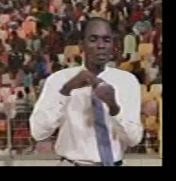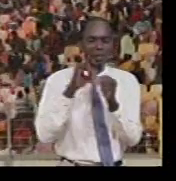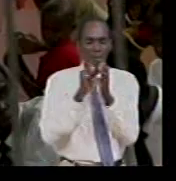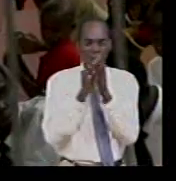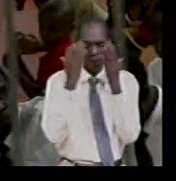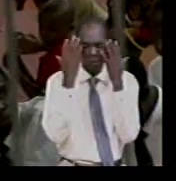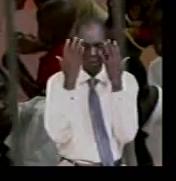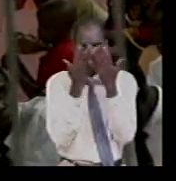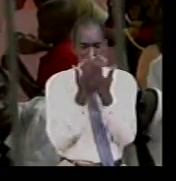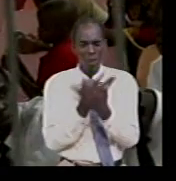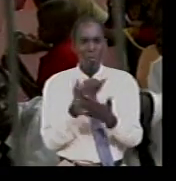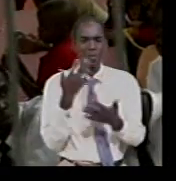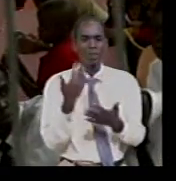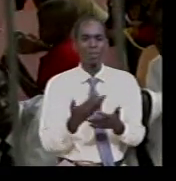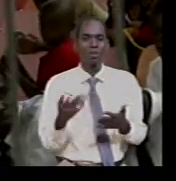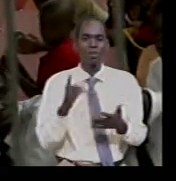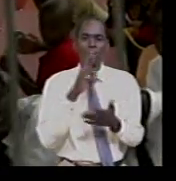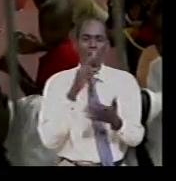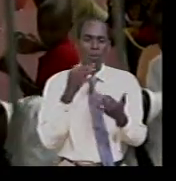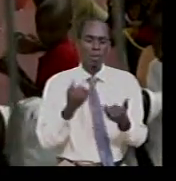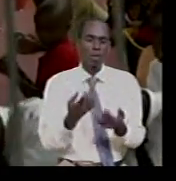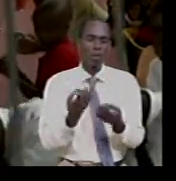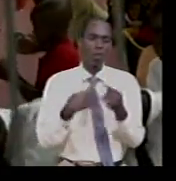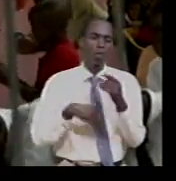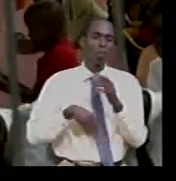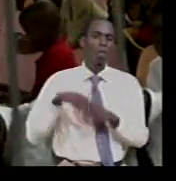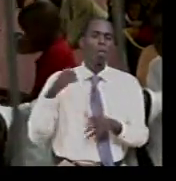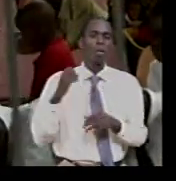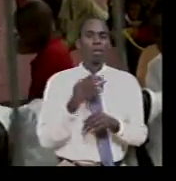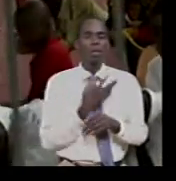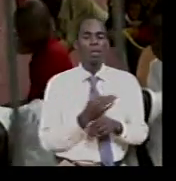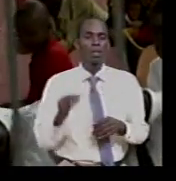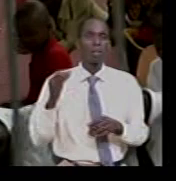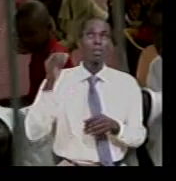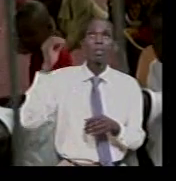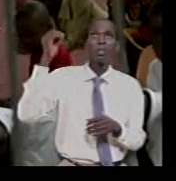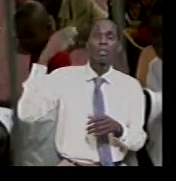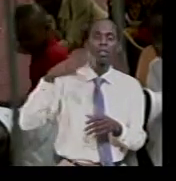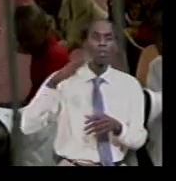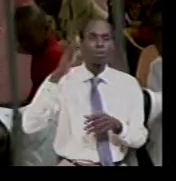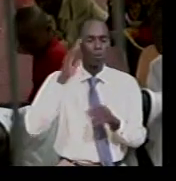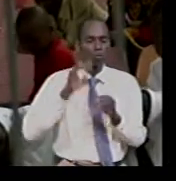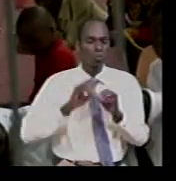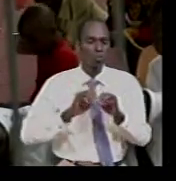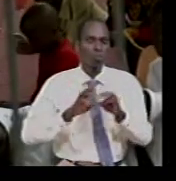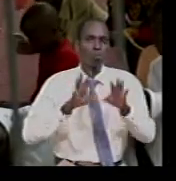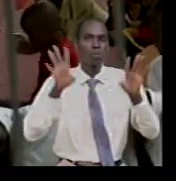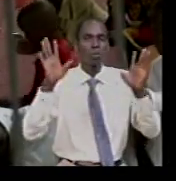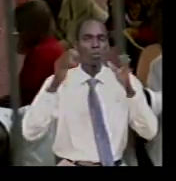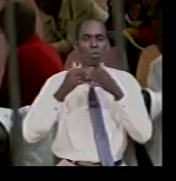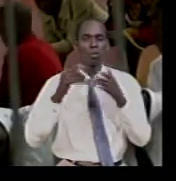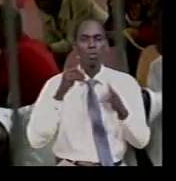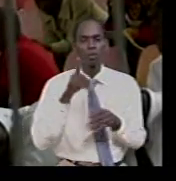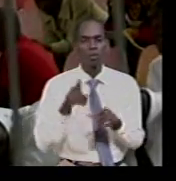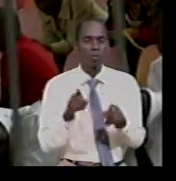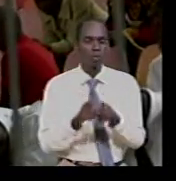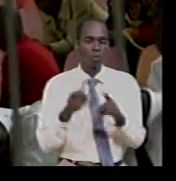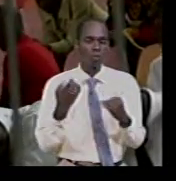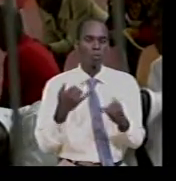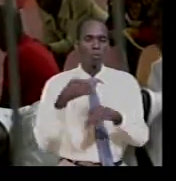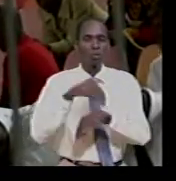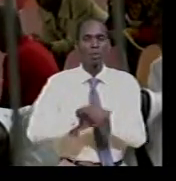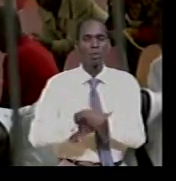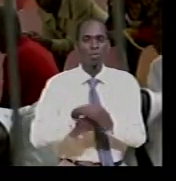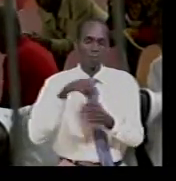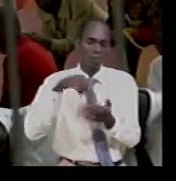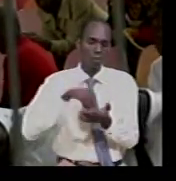even from tonight, rise up. Rise up. The Lord is looking for you. Rise up.